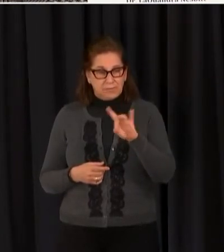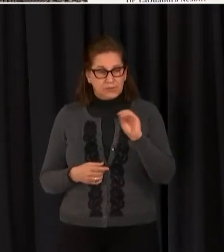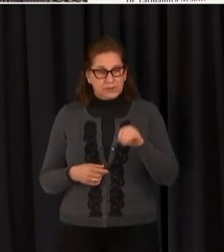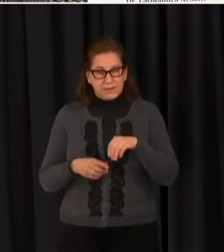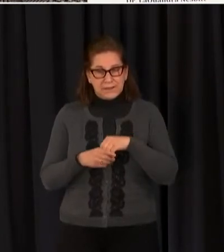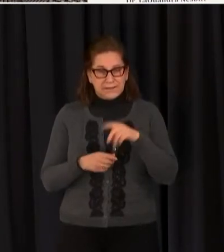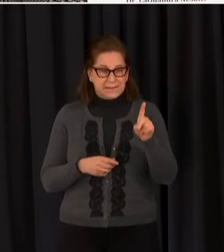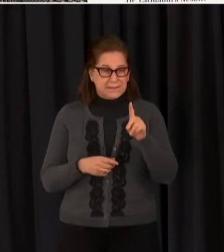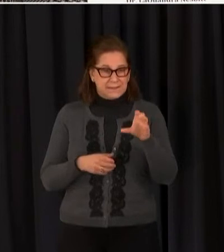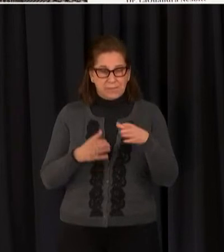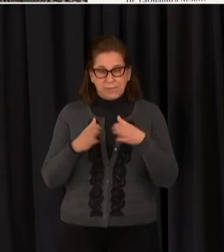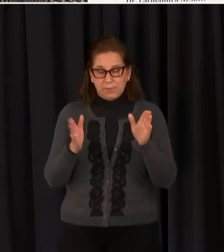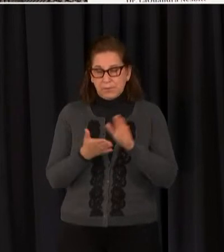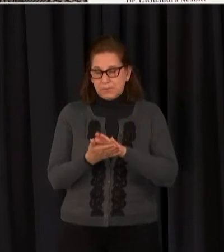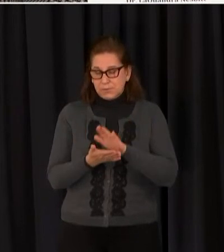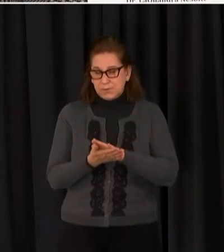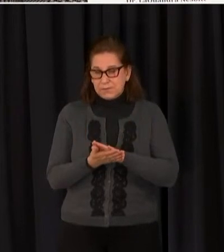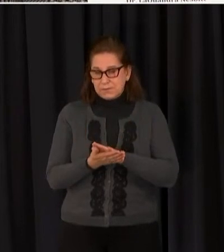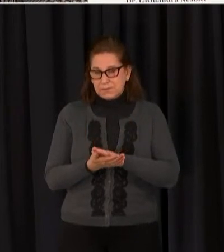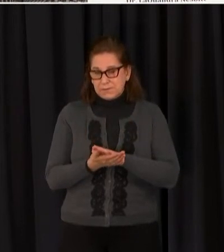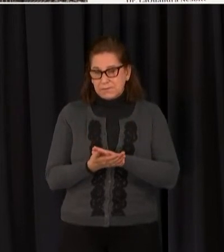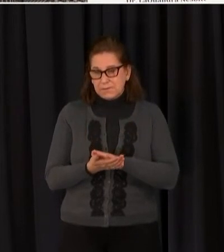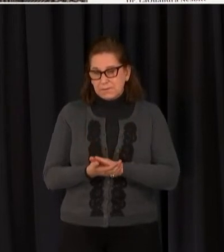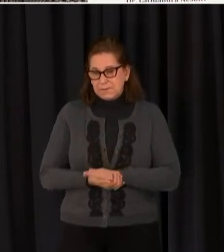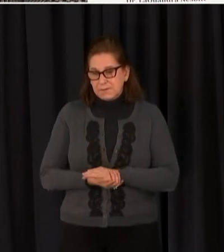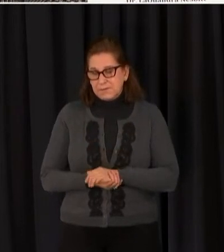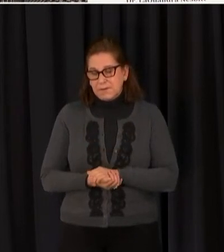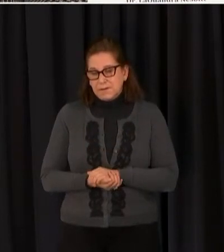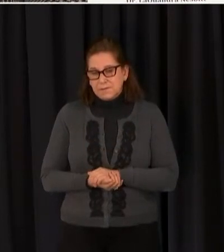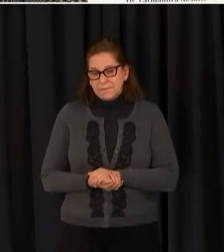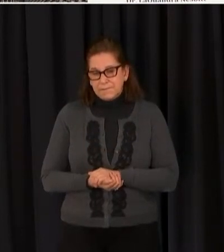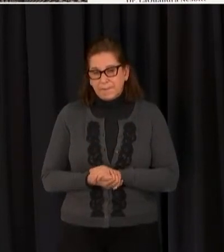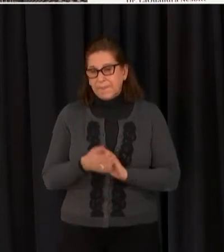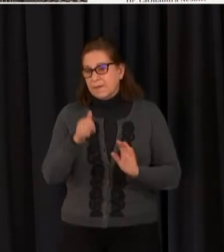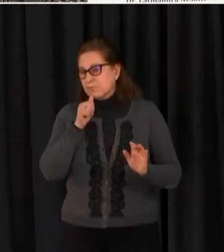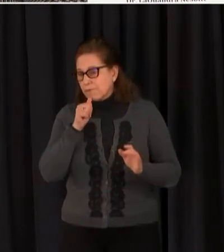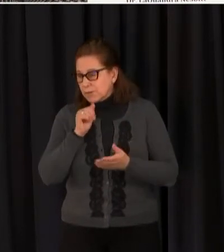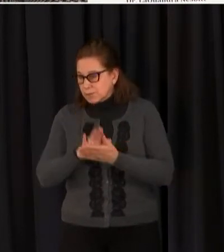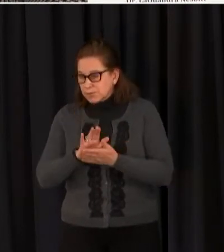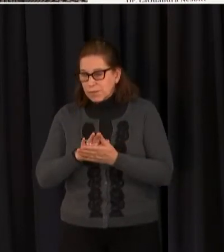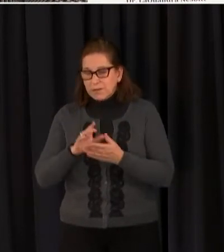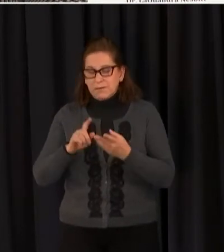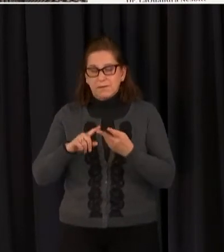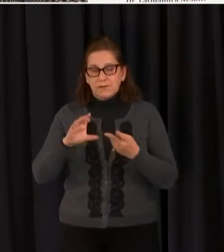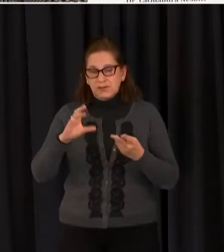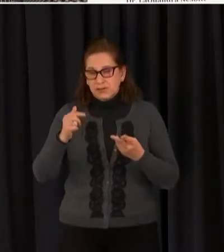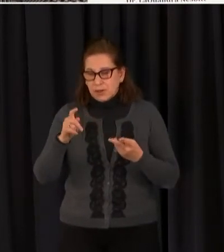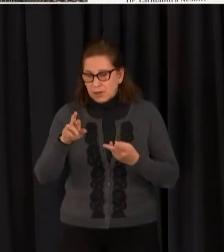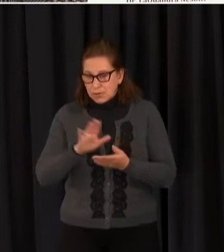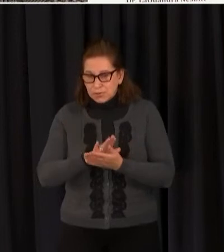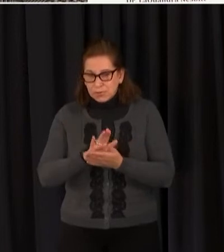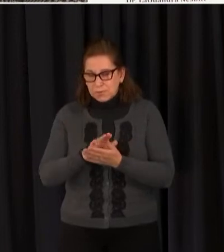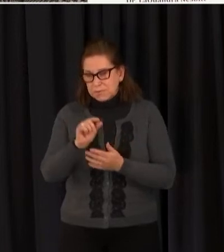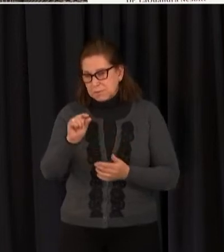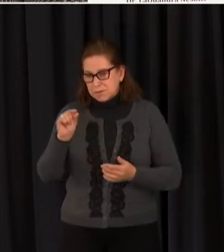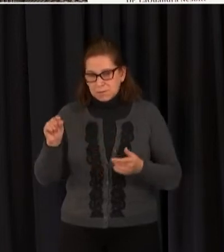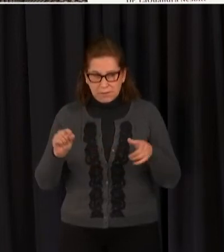30% occurring in our public charter school system. We do know that some of our school districts were